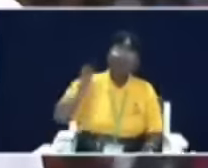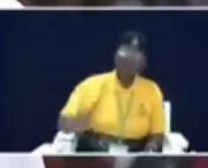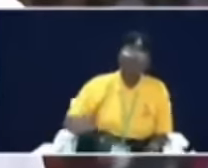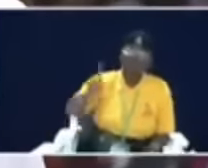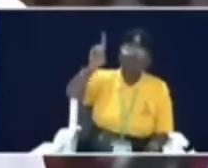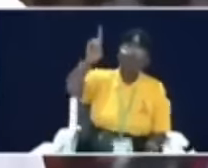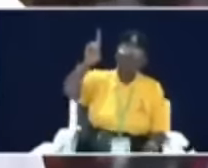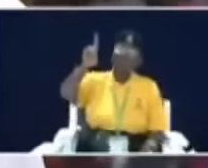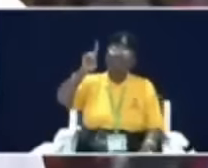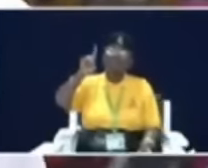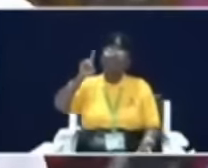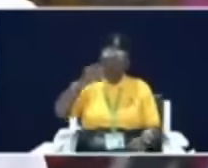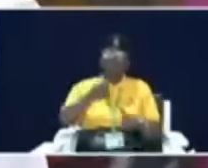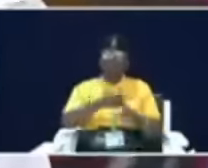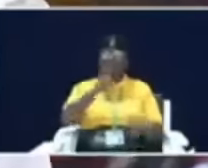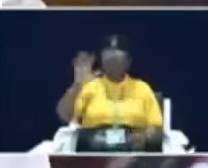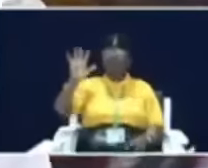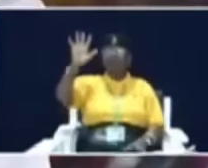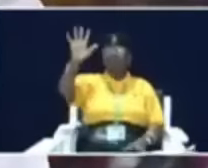I'm grateful to you, Lord. Thank you.